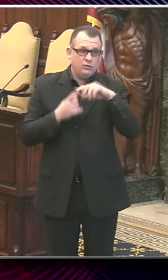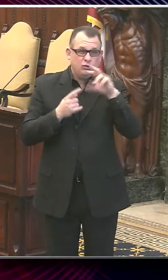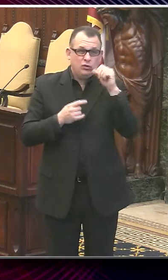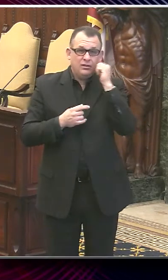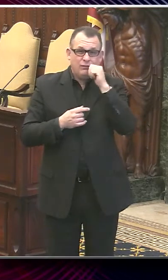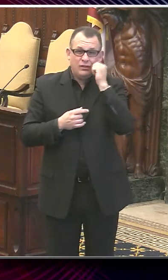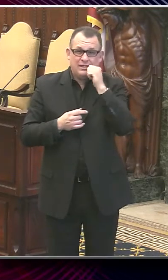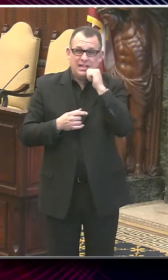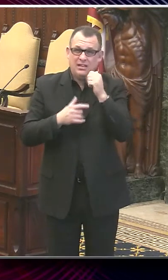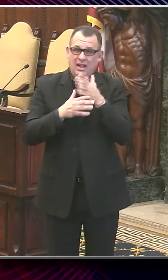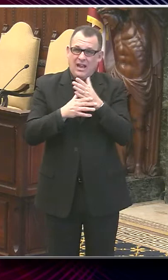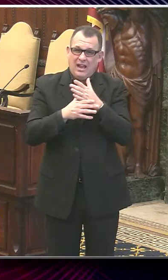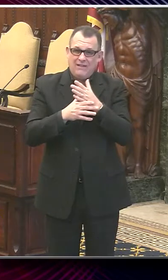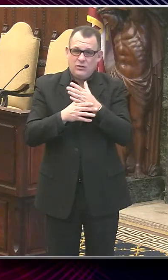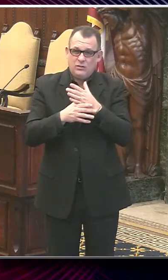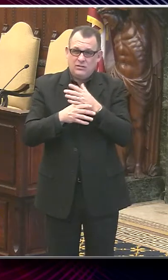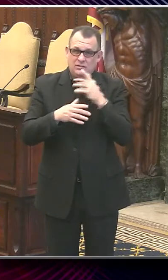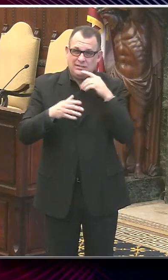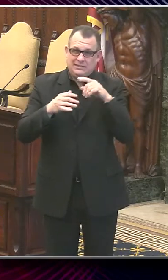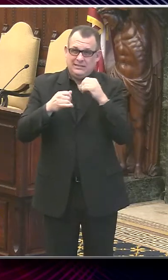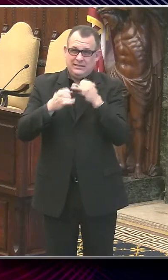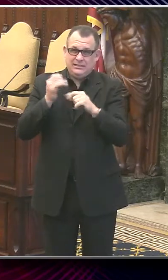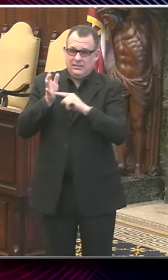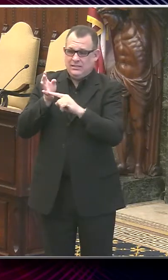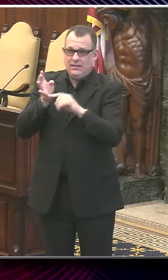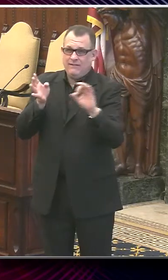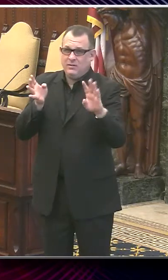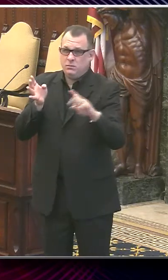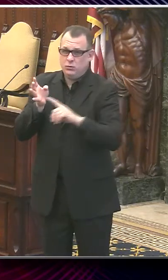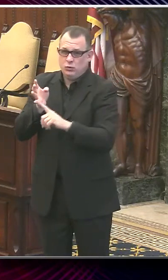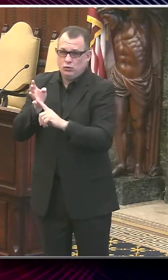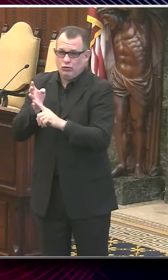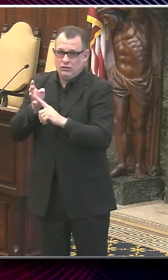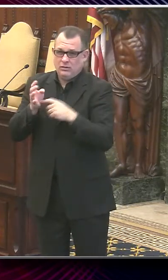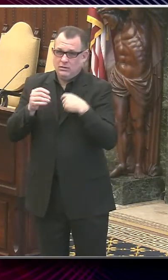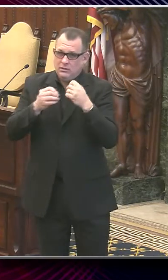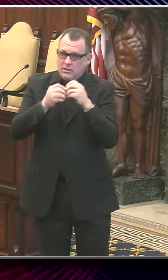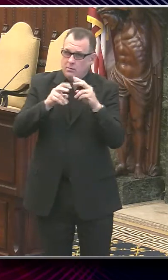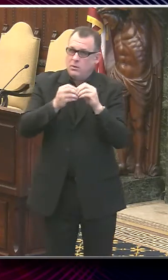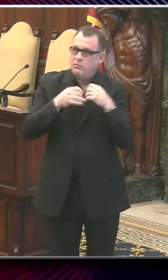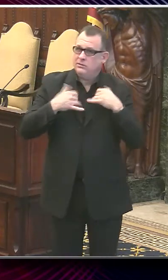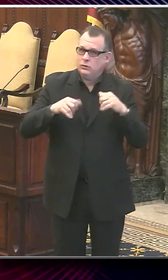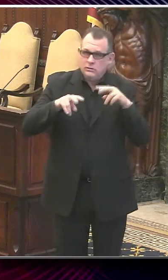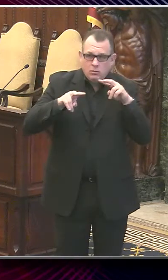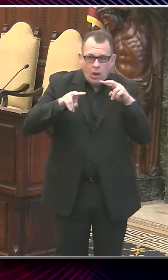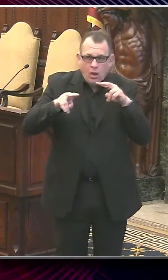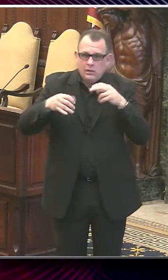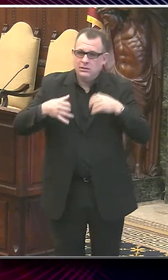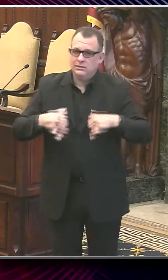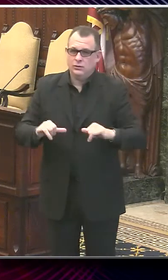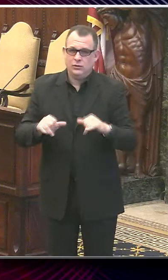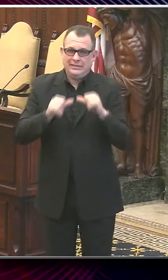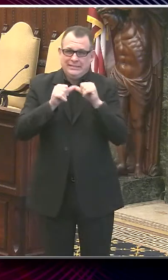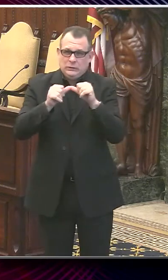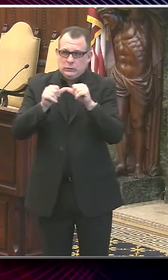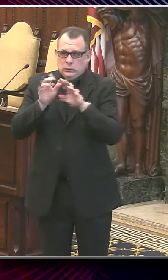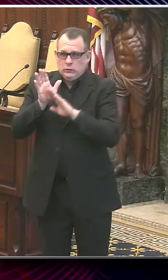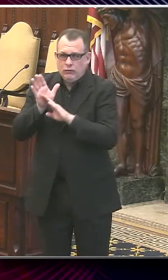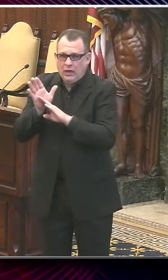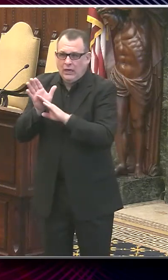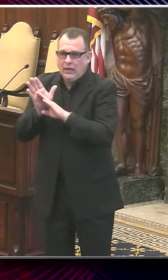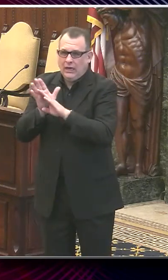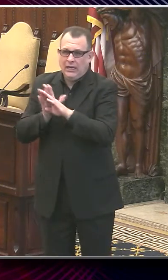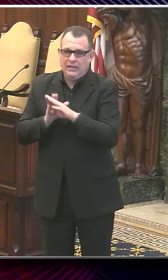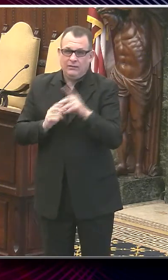coronavirus in late February and early March. We're going to watch this number very closely to see if it rises, or if the vaccination